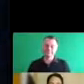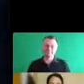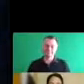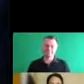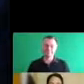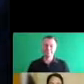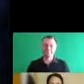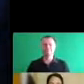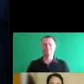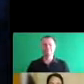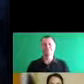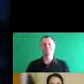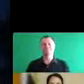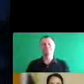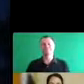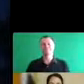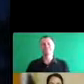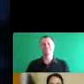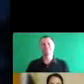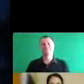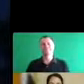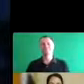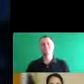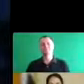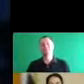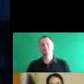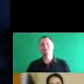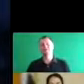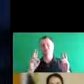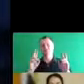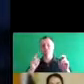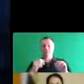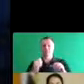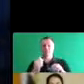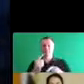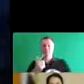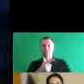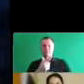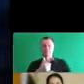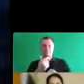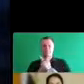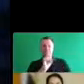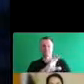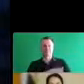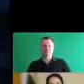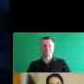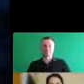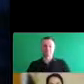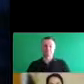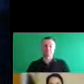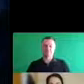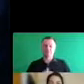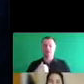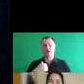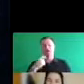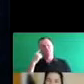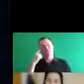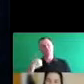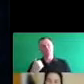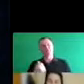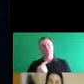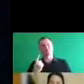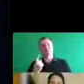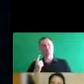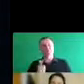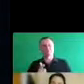it's the film made itself. You know, I set out to make one film and I ended up making